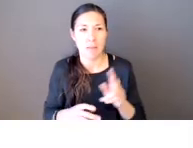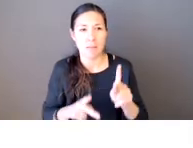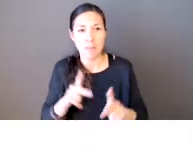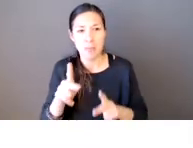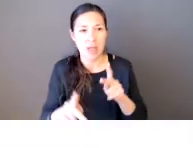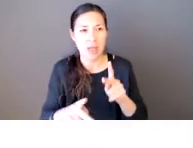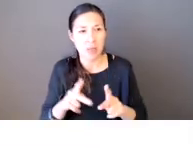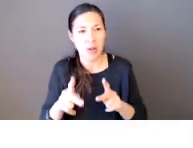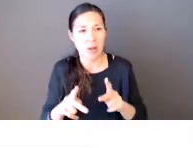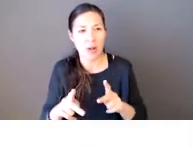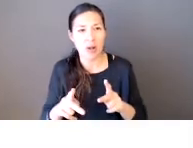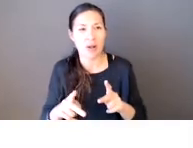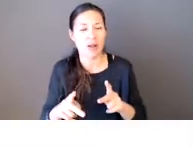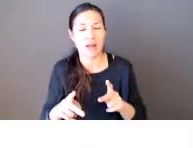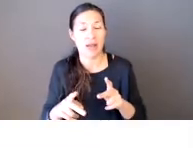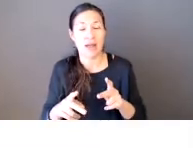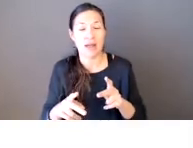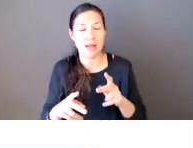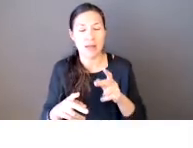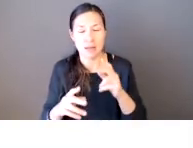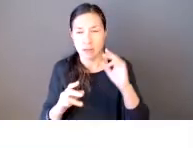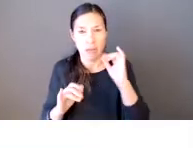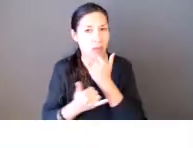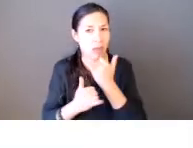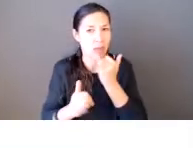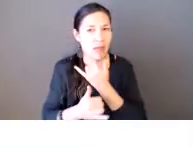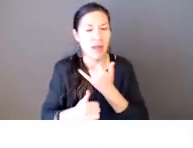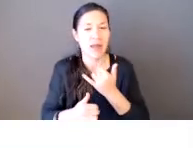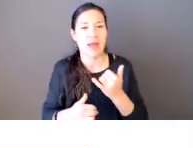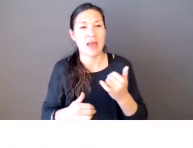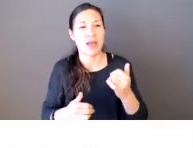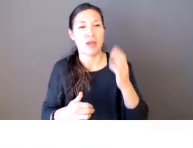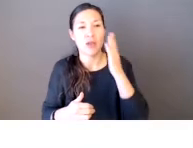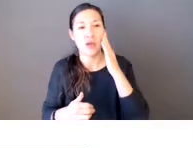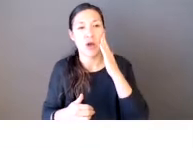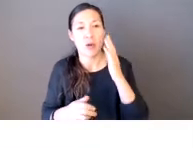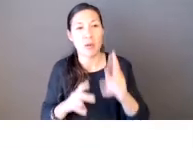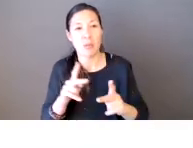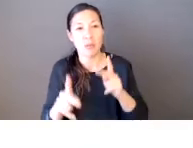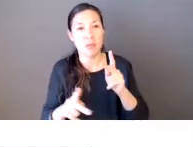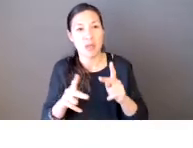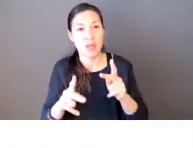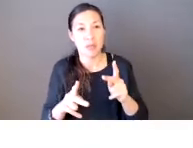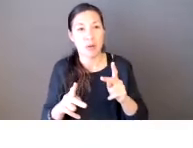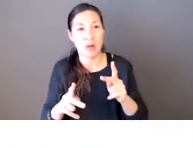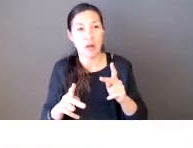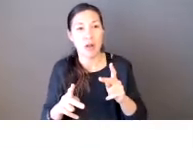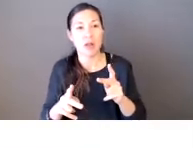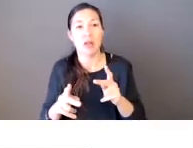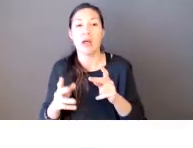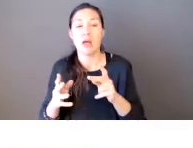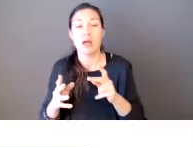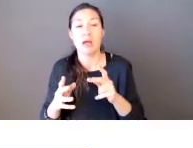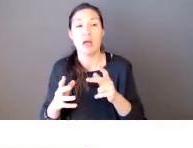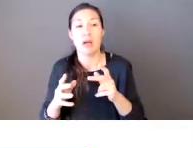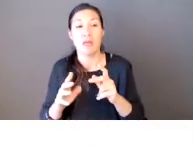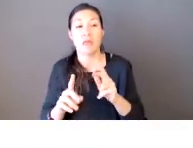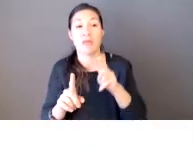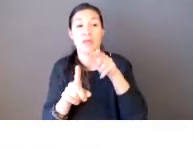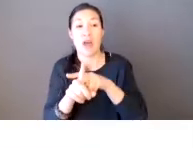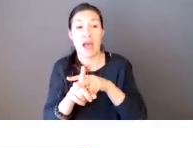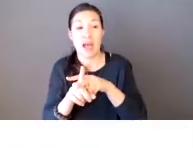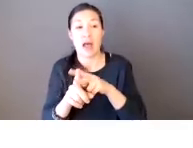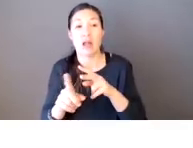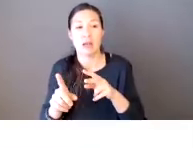reporters filing verbal reports with the hotline, and then going in and thinking they're doing the mandated reporter form, and they're doing an online